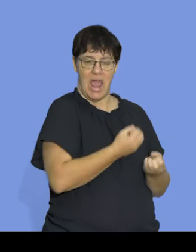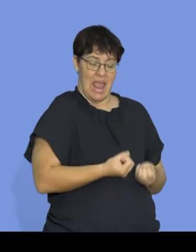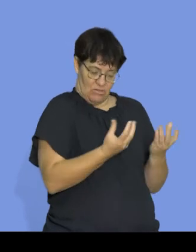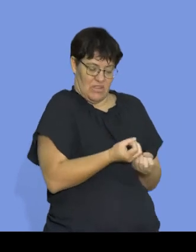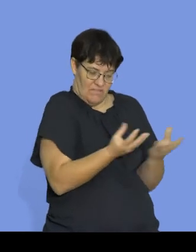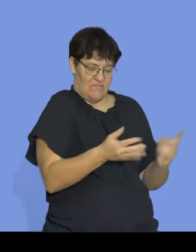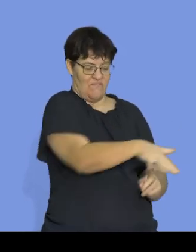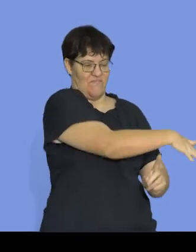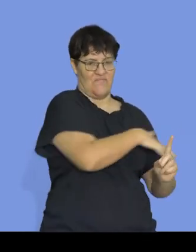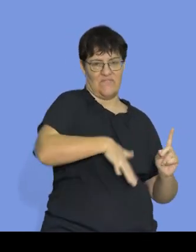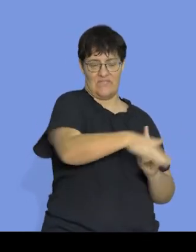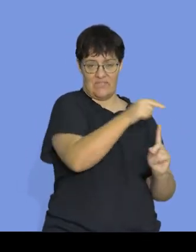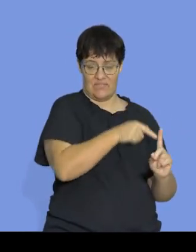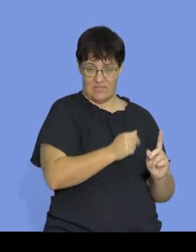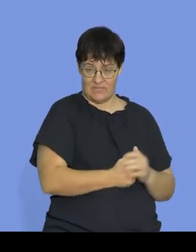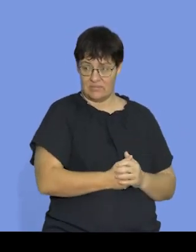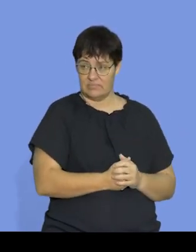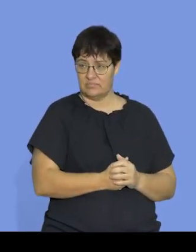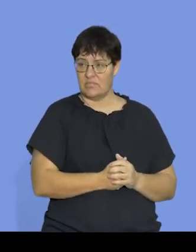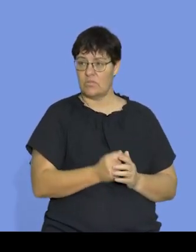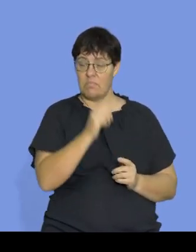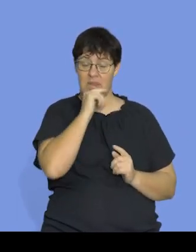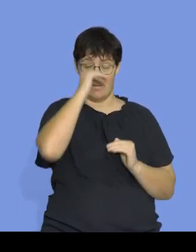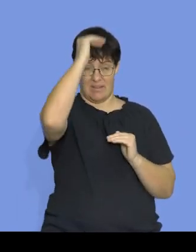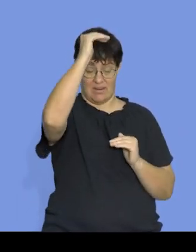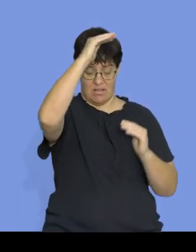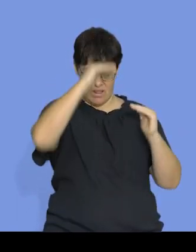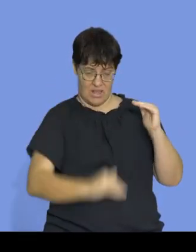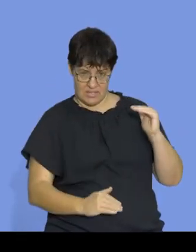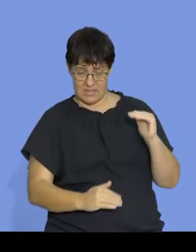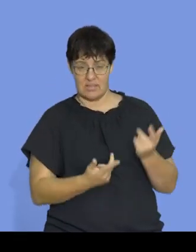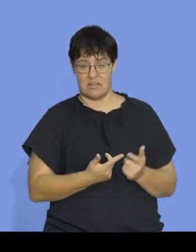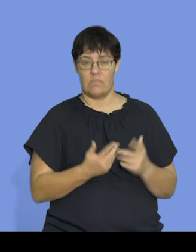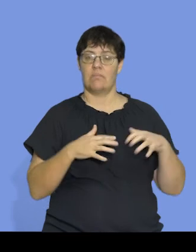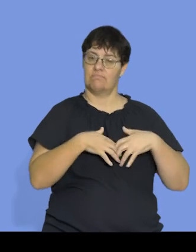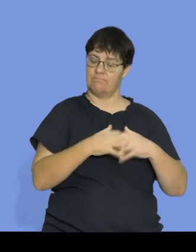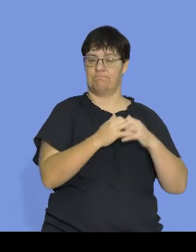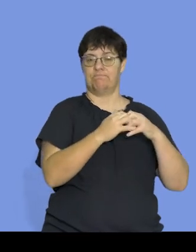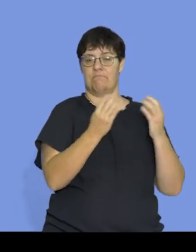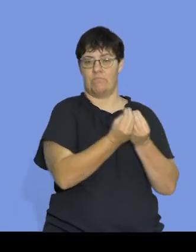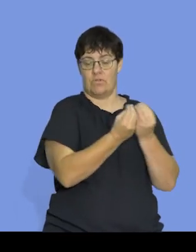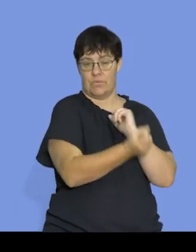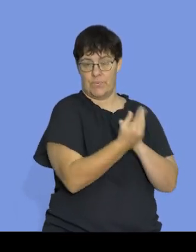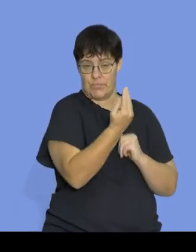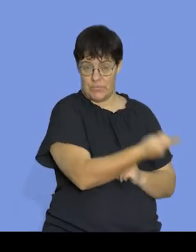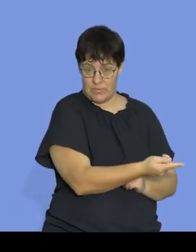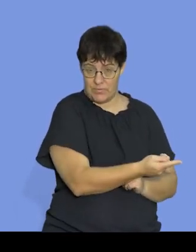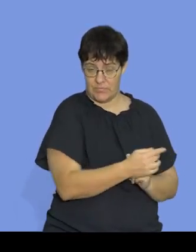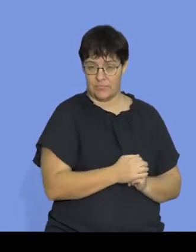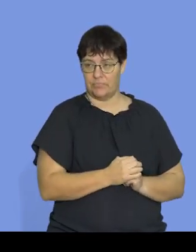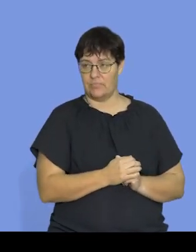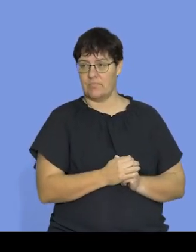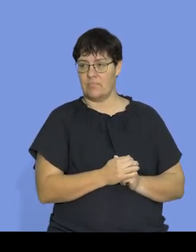that energy level, right, to that energy level, when we form the product, this has to do with the energy release. So